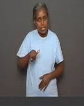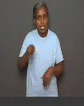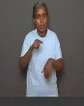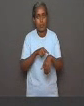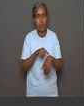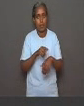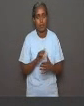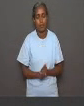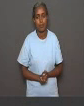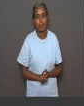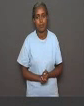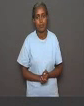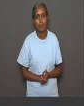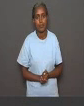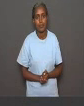time.